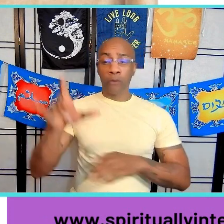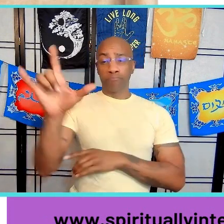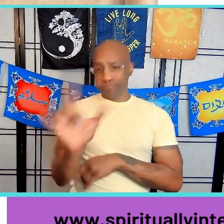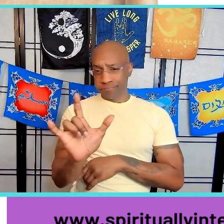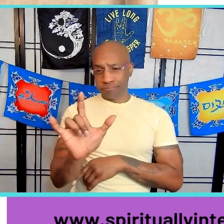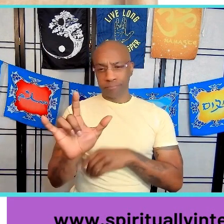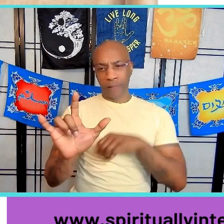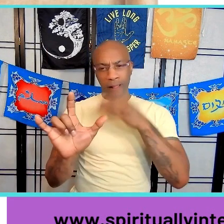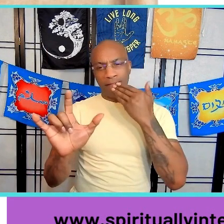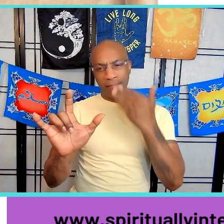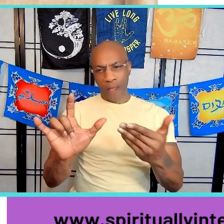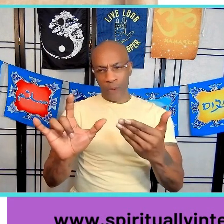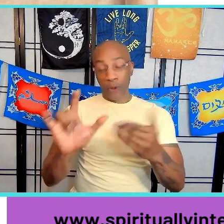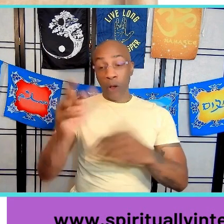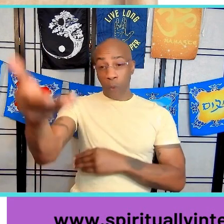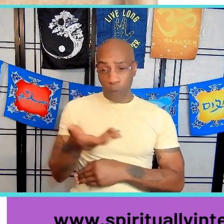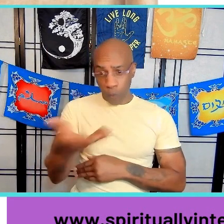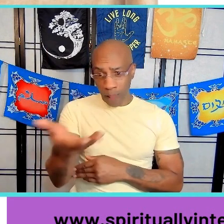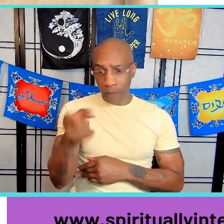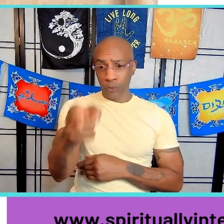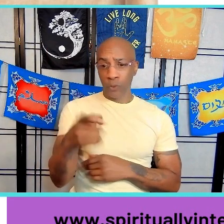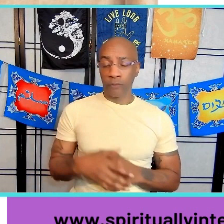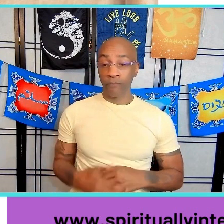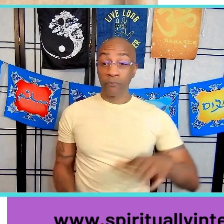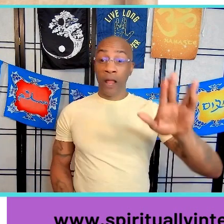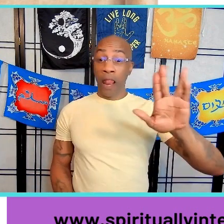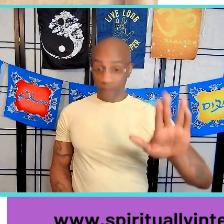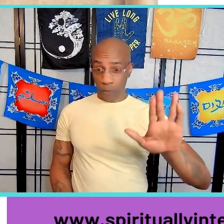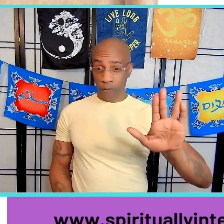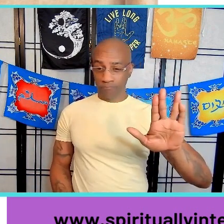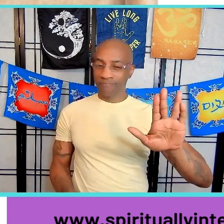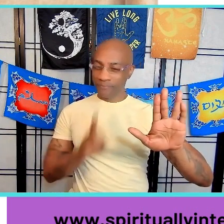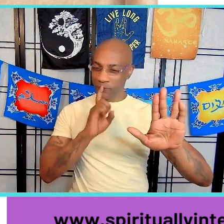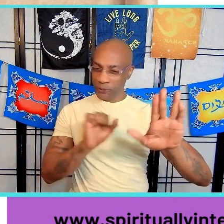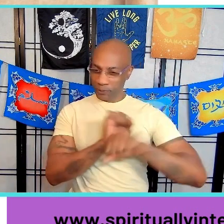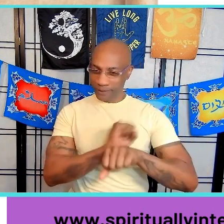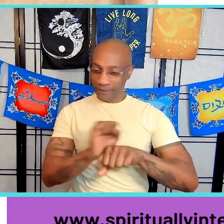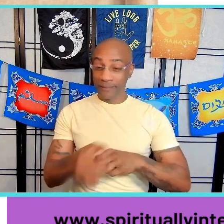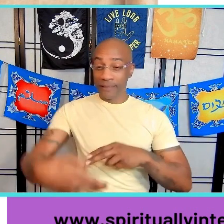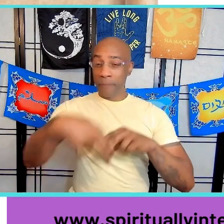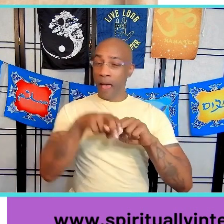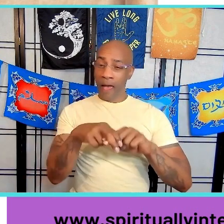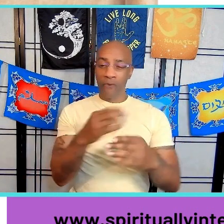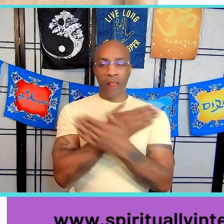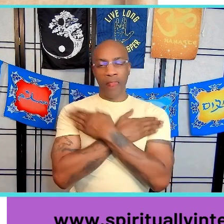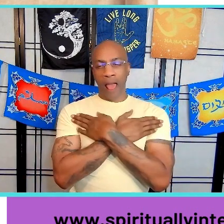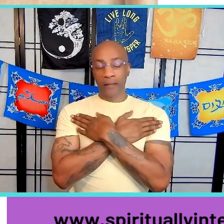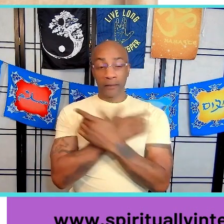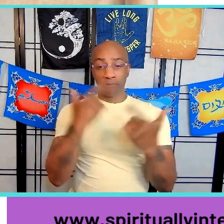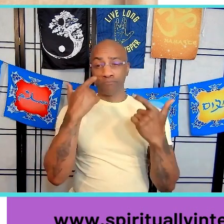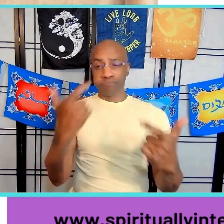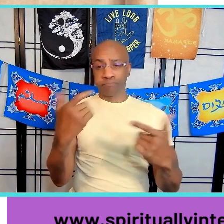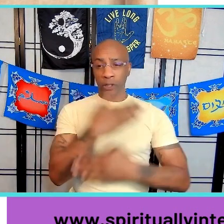joined us today. We bless you. We love you. We welcome you. Live long and prosper. Sit